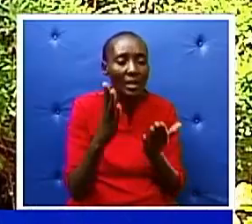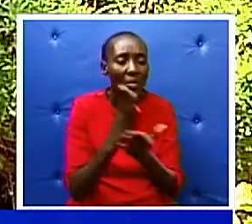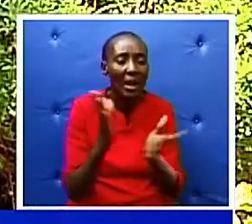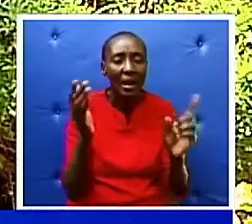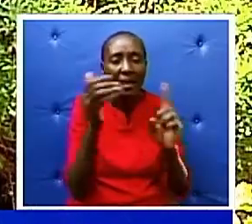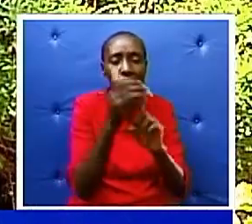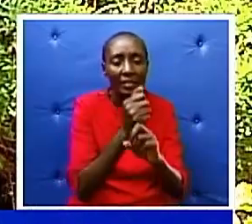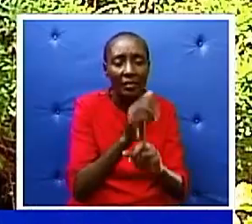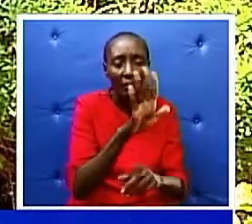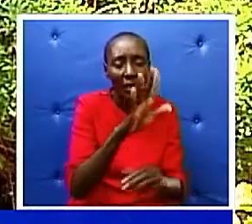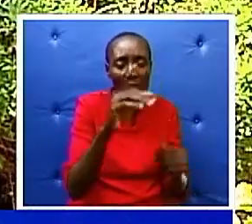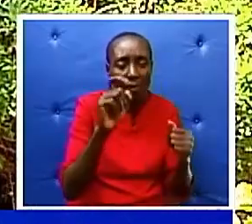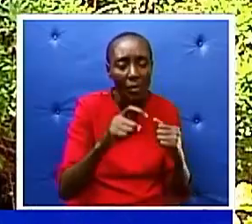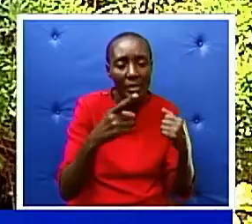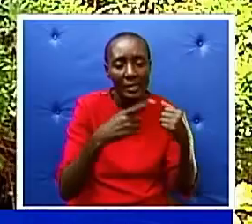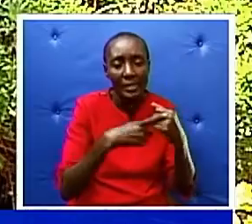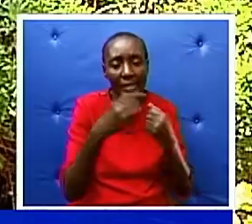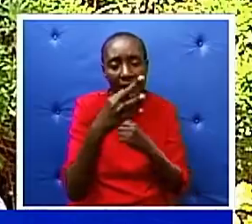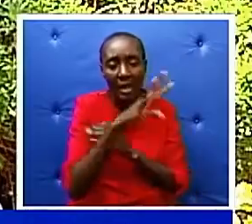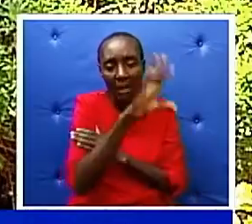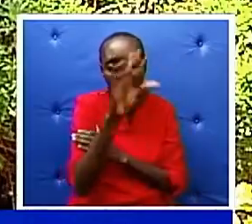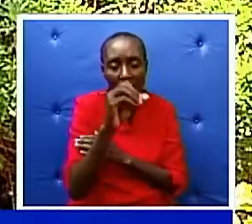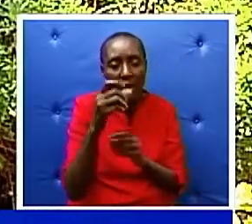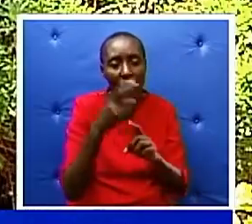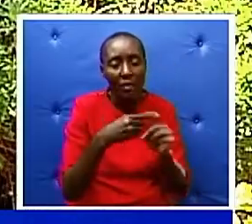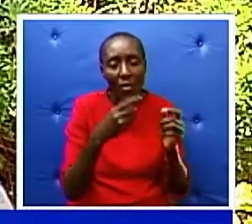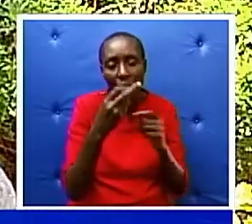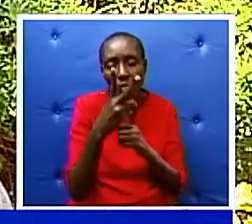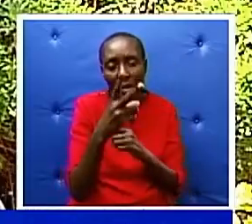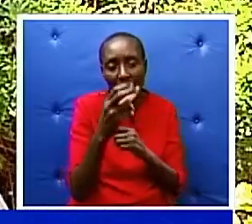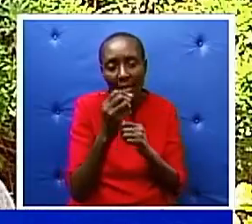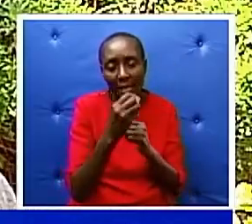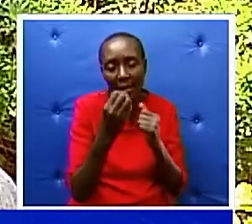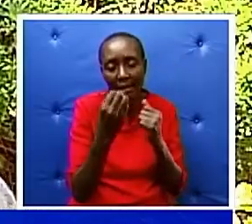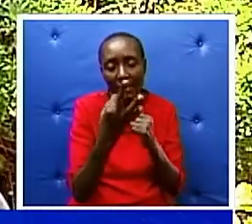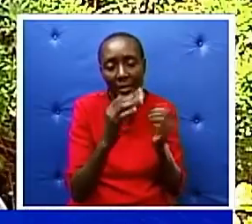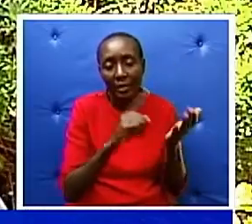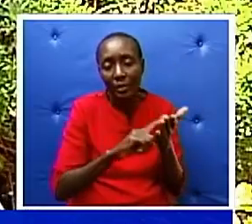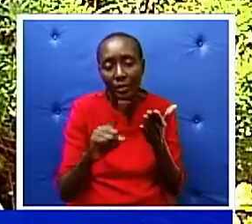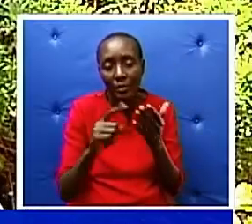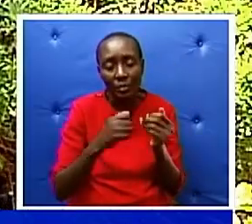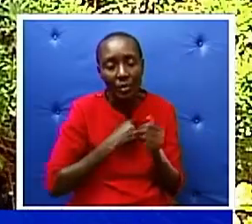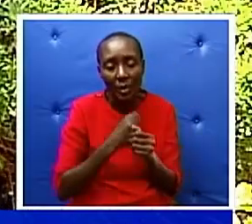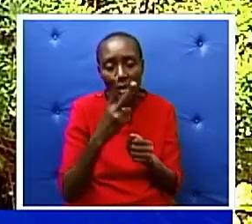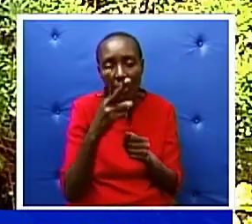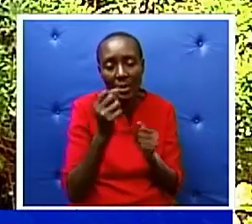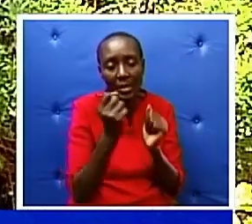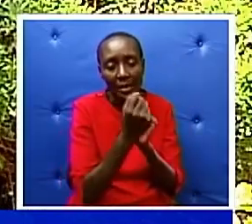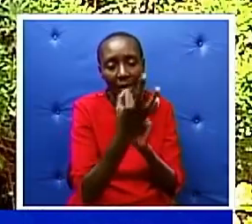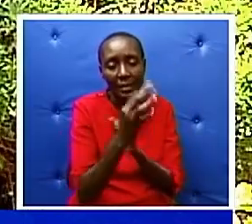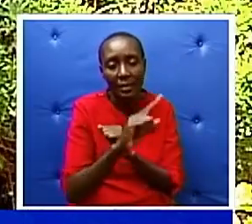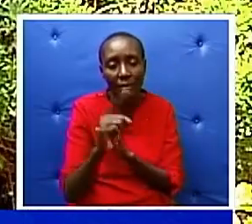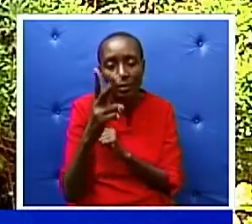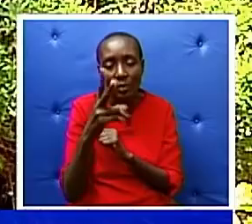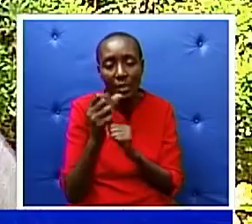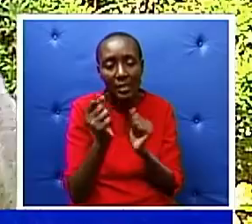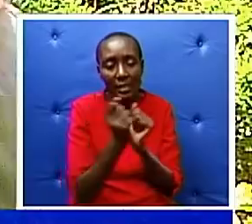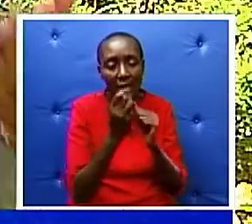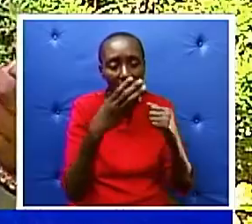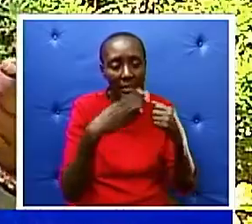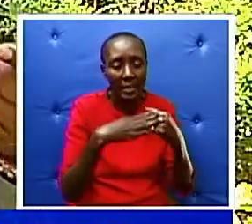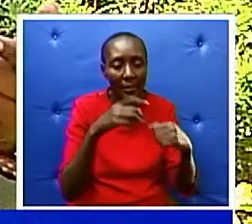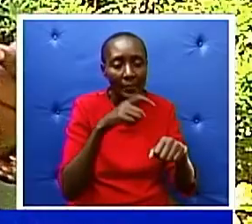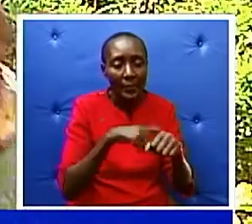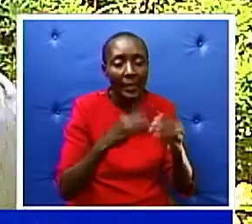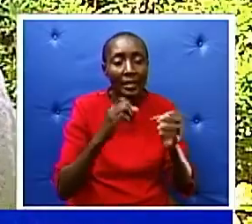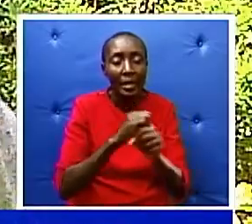of 5.63% from 2013 to 2019. Now, I've already talked about during the pandemic, most countries